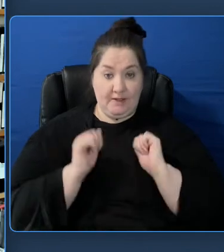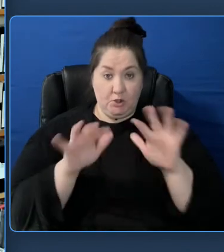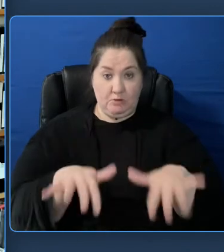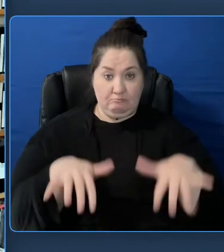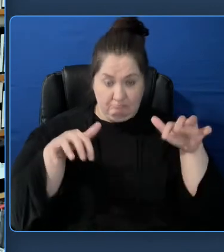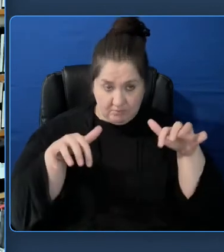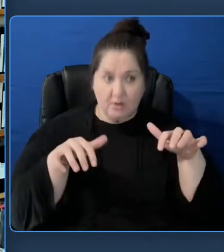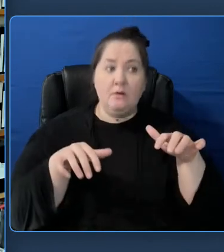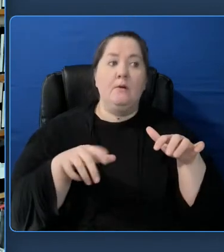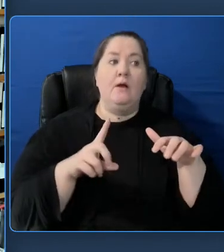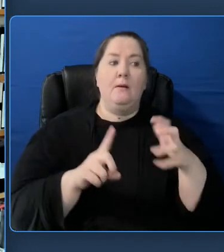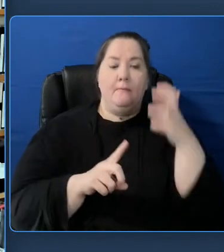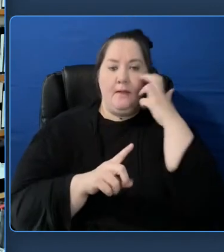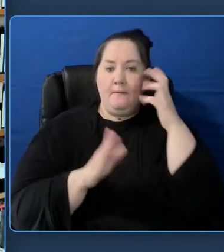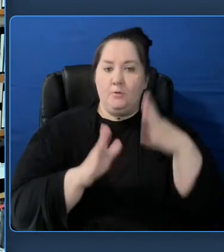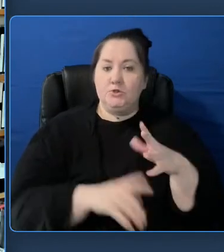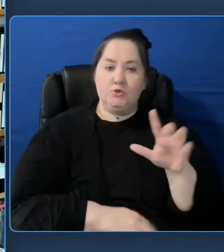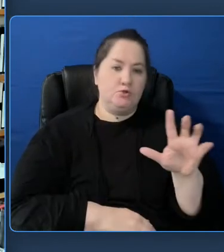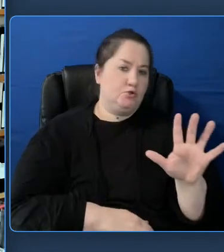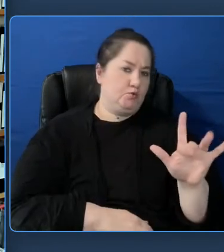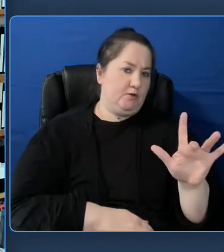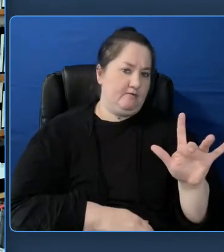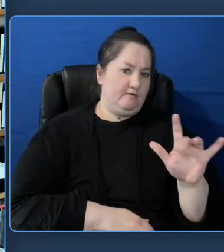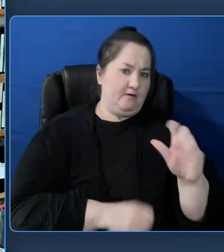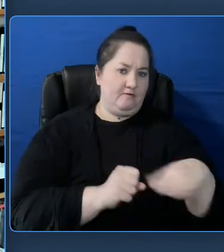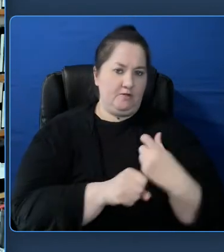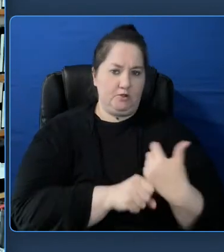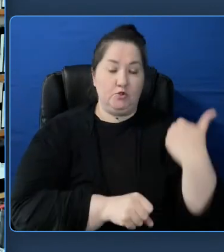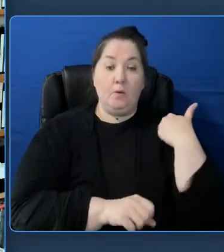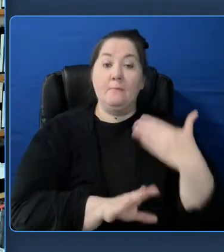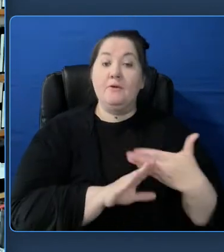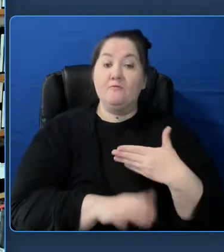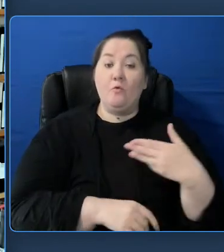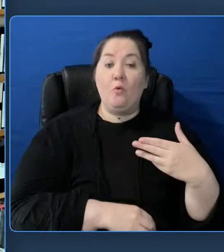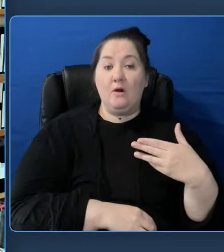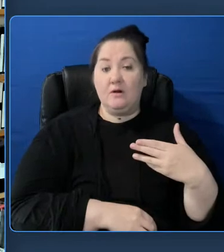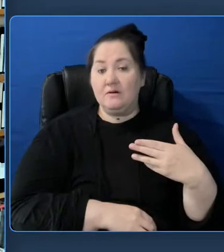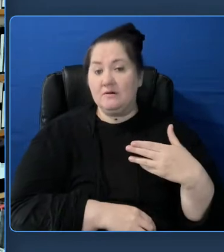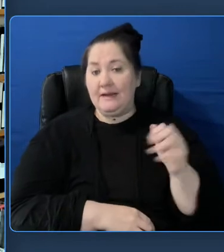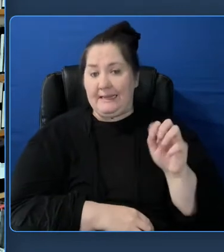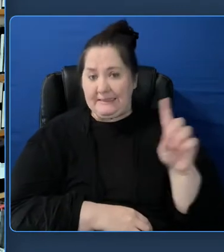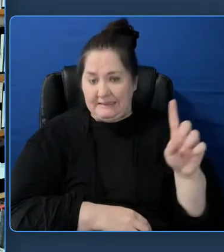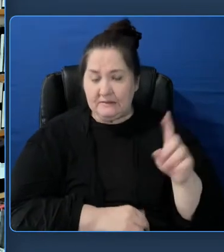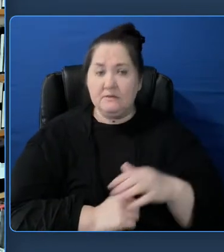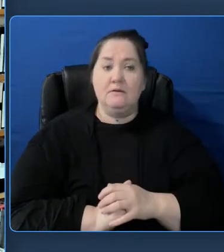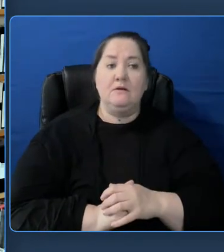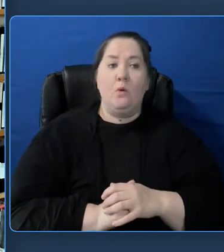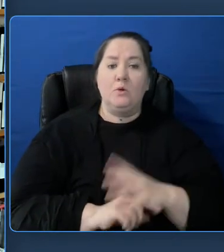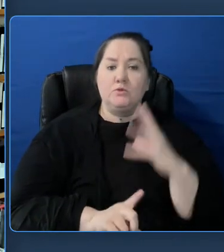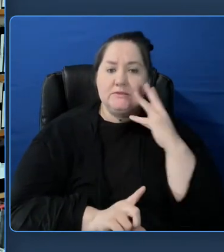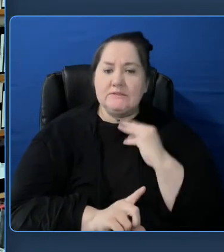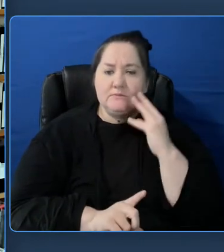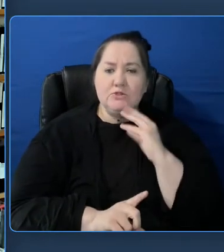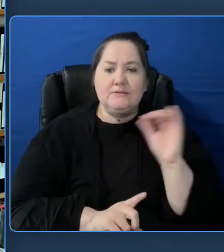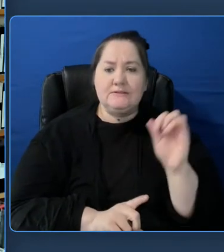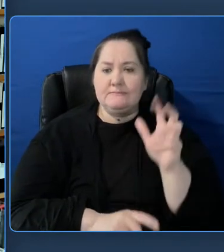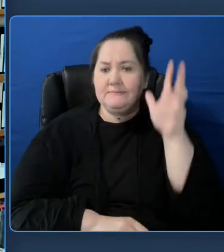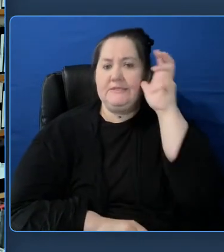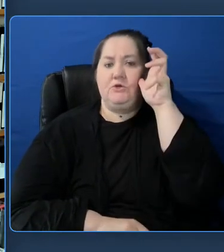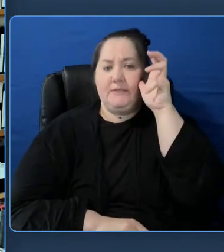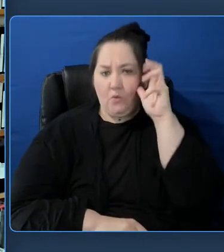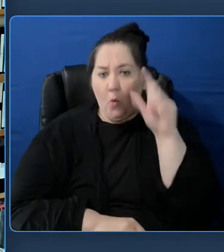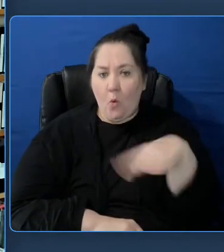by a blind person 25 years ago, say, before description was prevalent in movies. I want you to experience it just